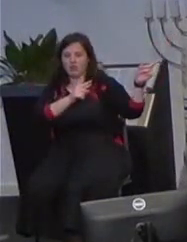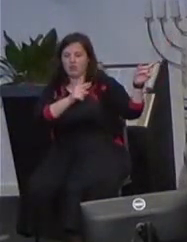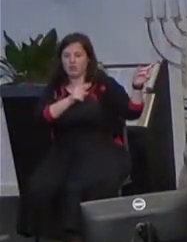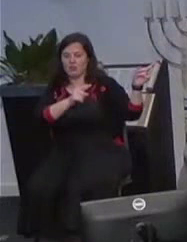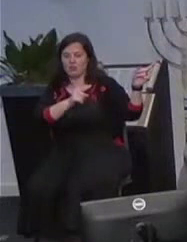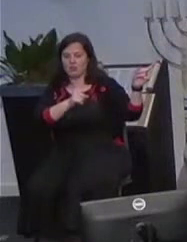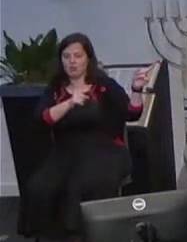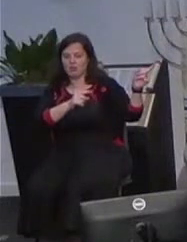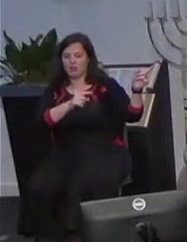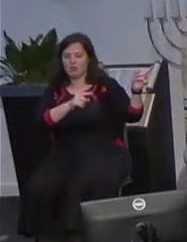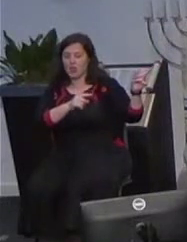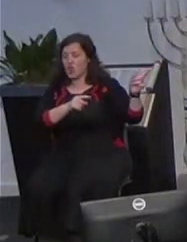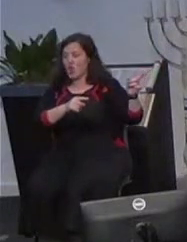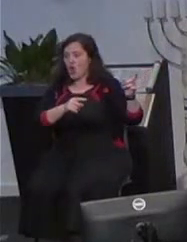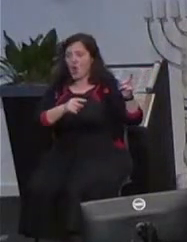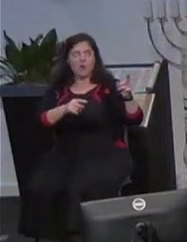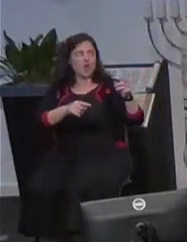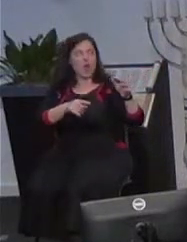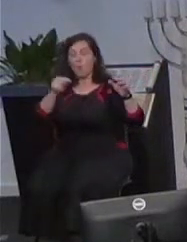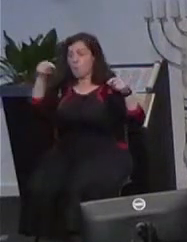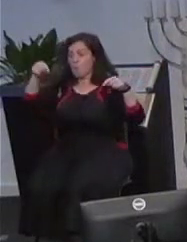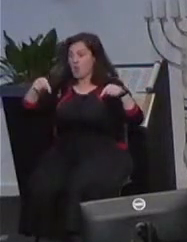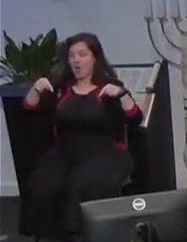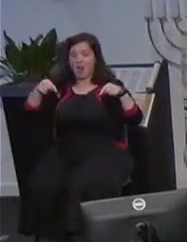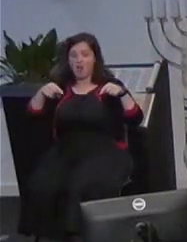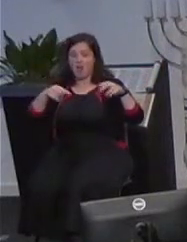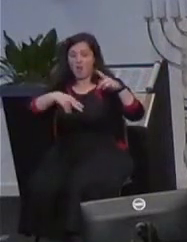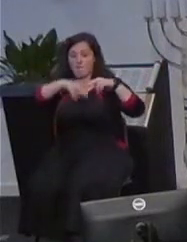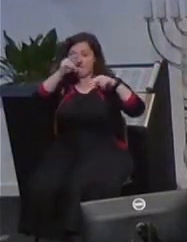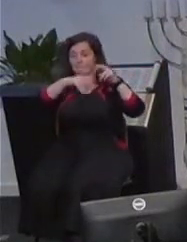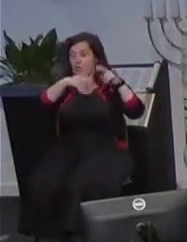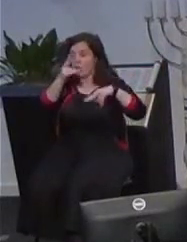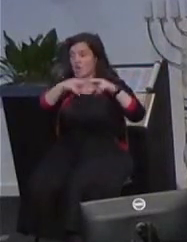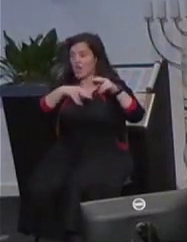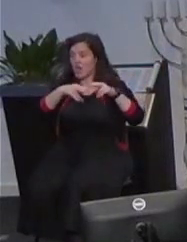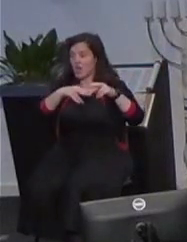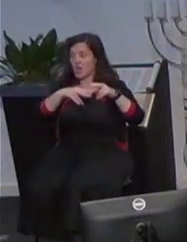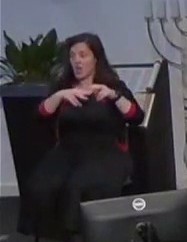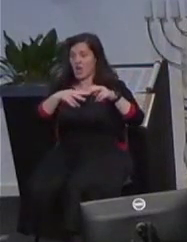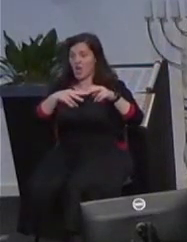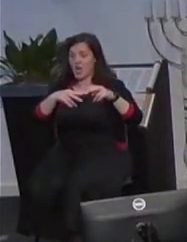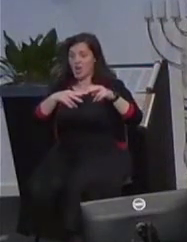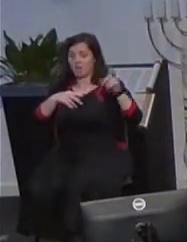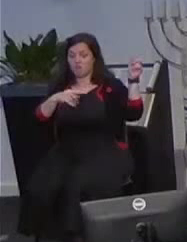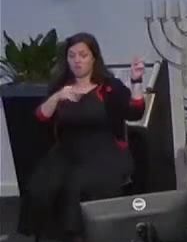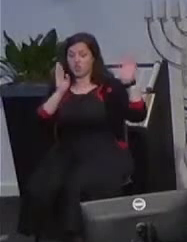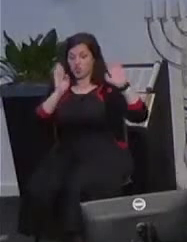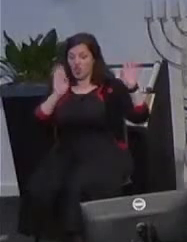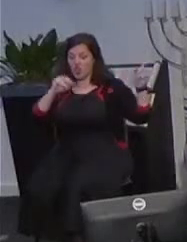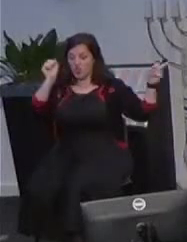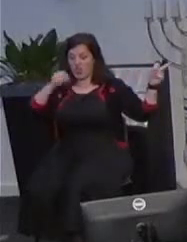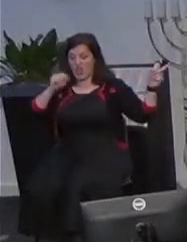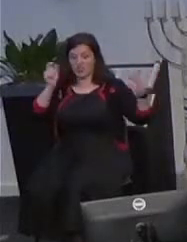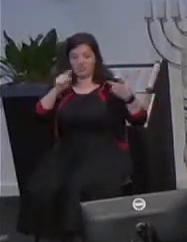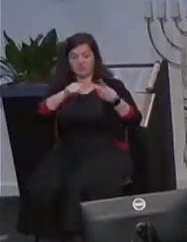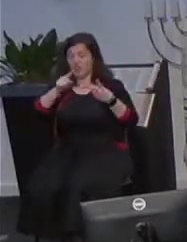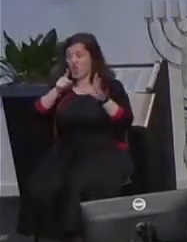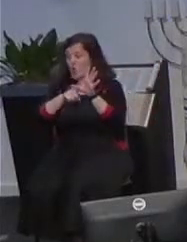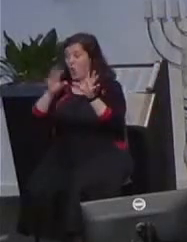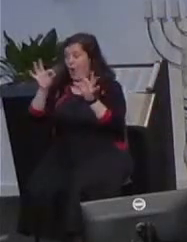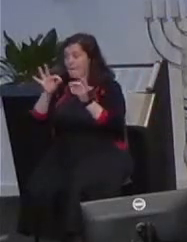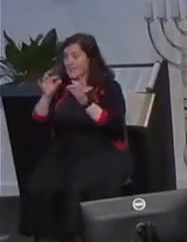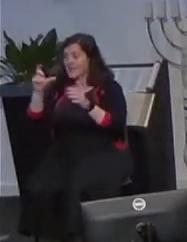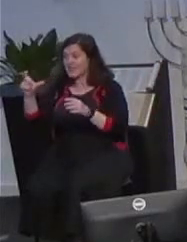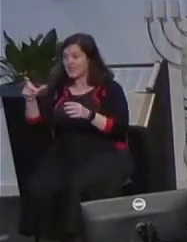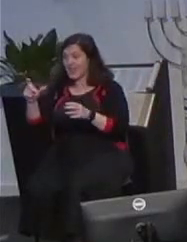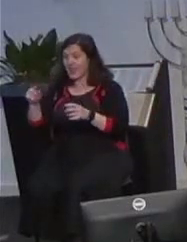being built all over the world. So Yokine Baptist Church is not the church. The universal worldwide church is the church of